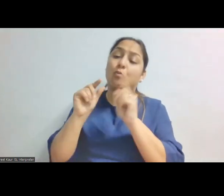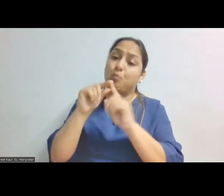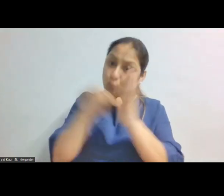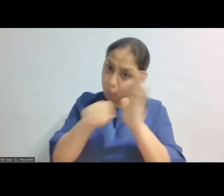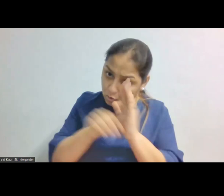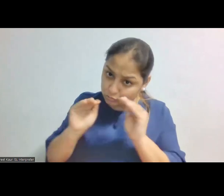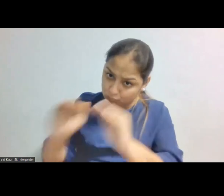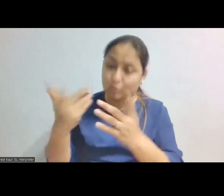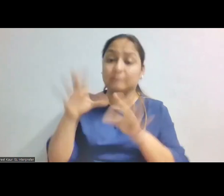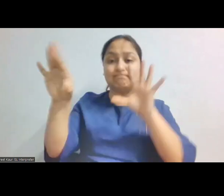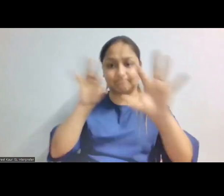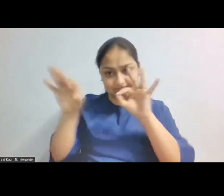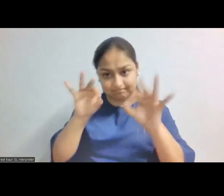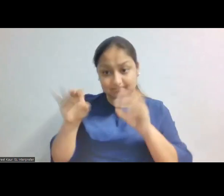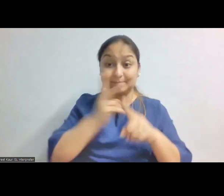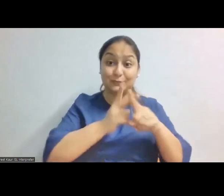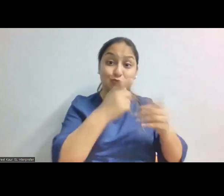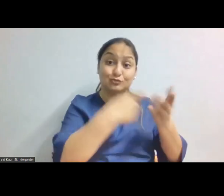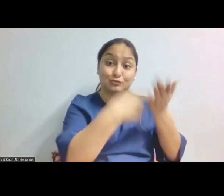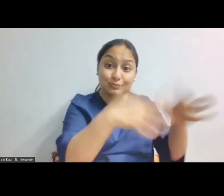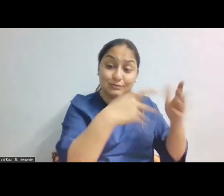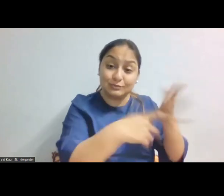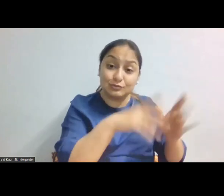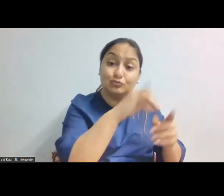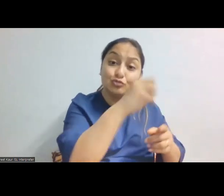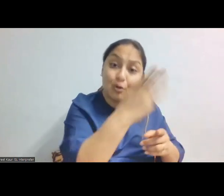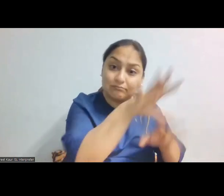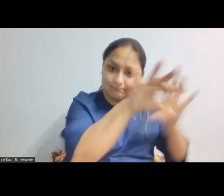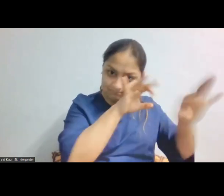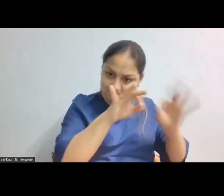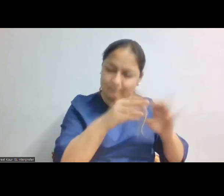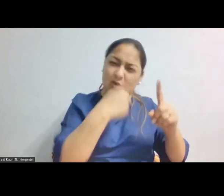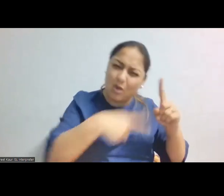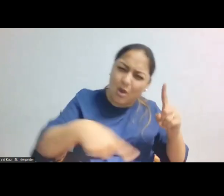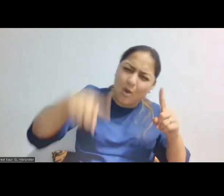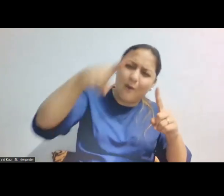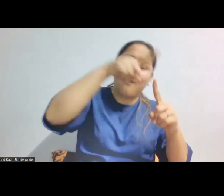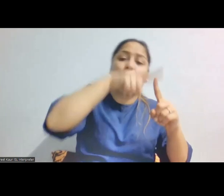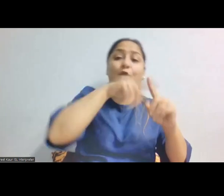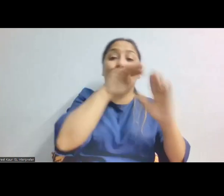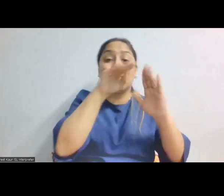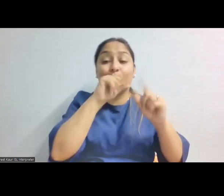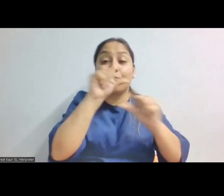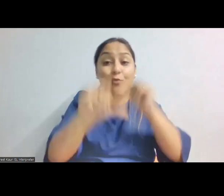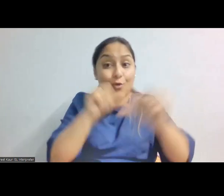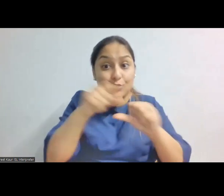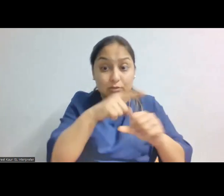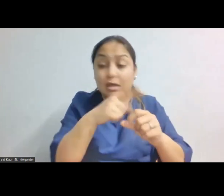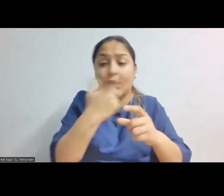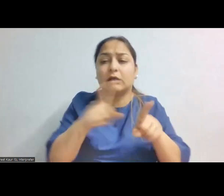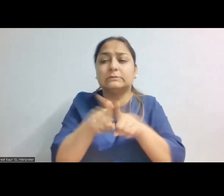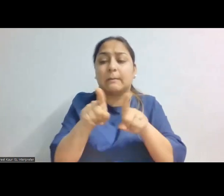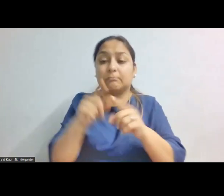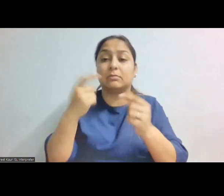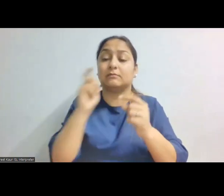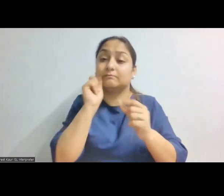recruitment, retention, promotion. So it's a huge exhaustive exercise. So it's a kind of a gender audit in very soft sense. And then